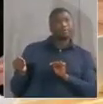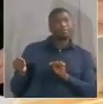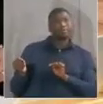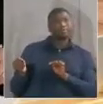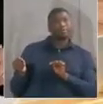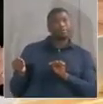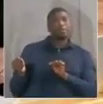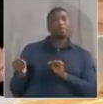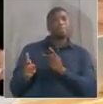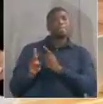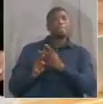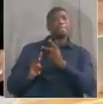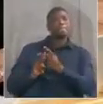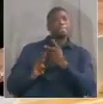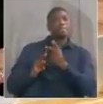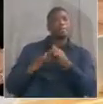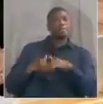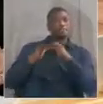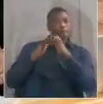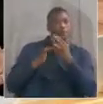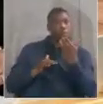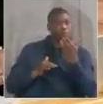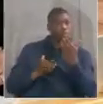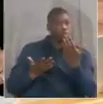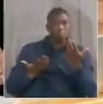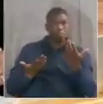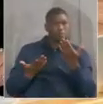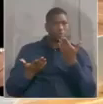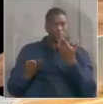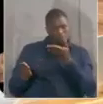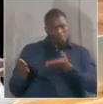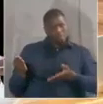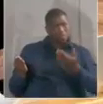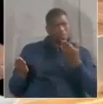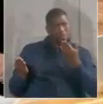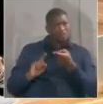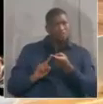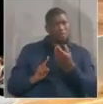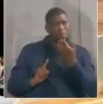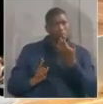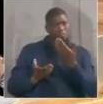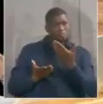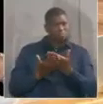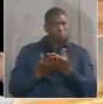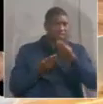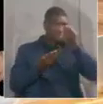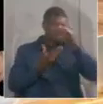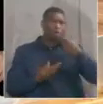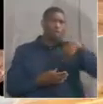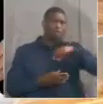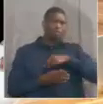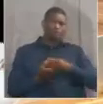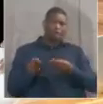is prepared by, well, you can say who prepared the information note. That's on SDK3.